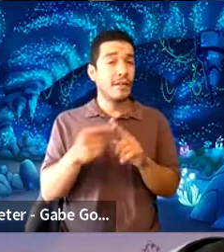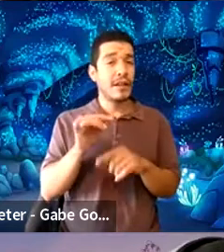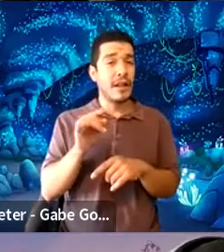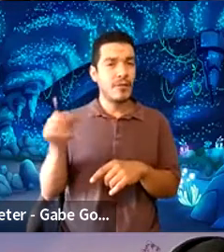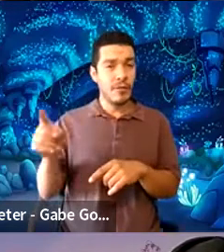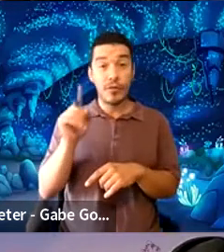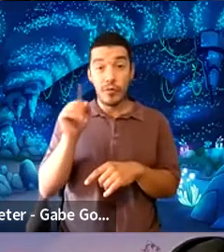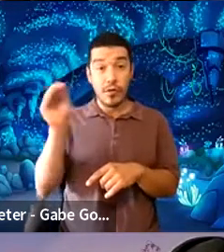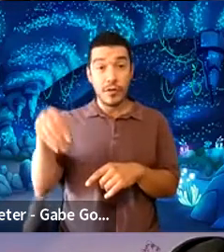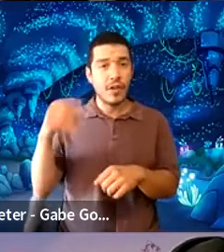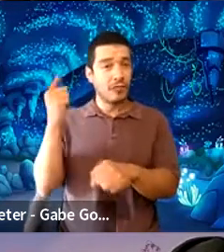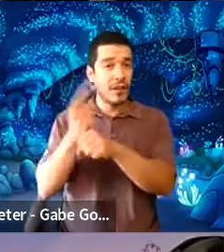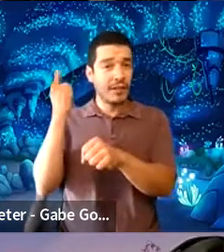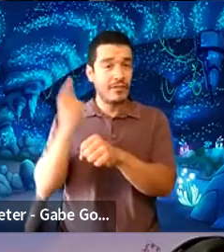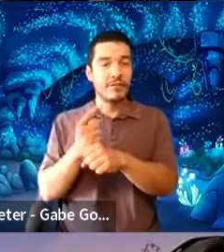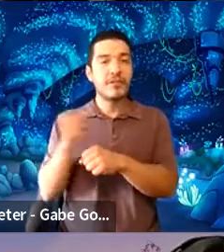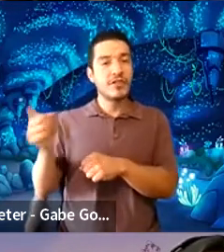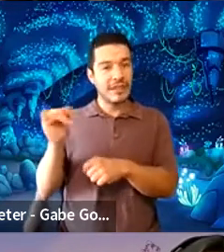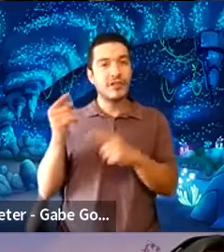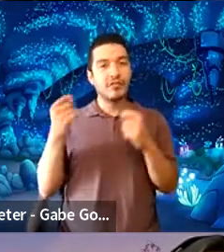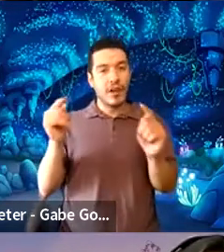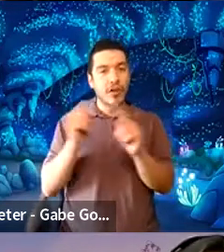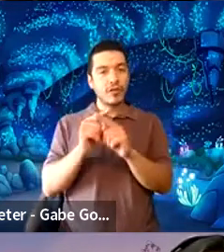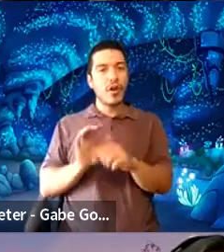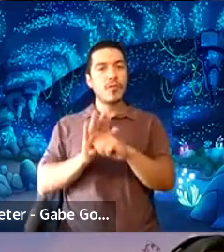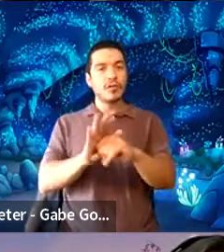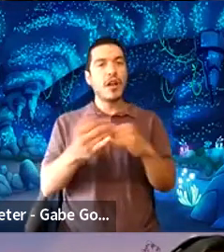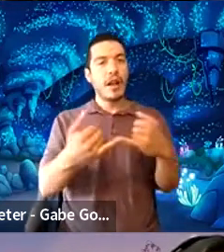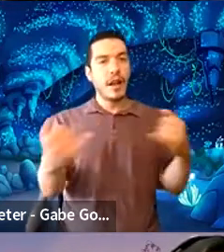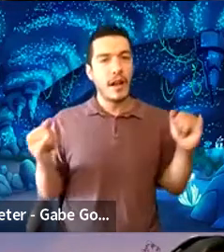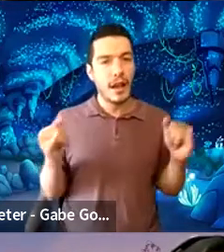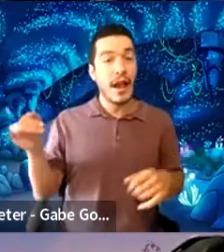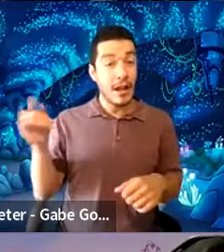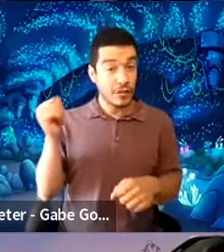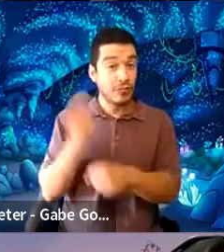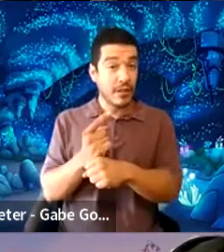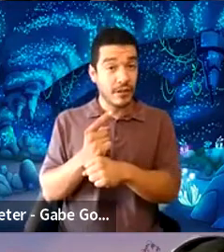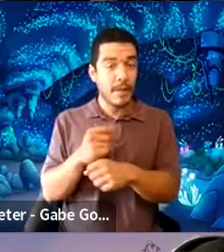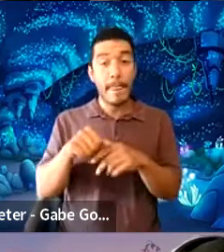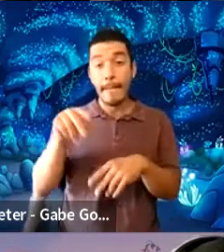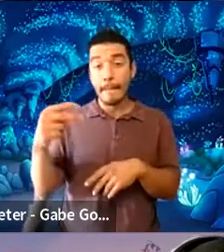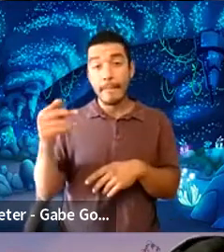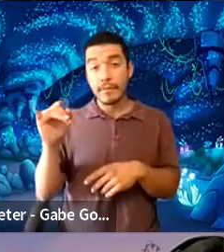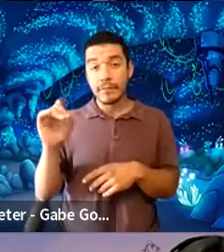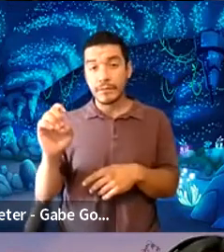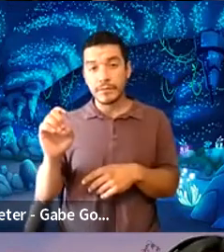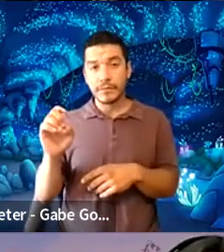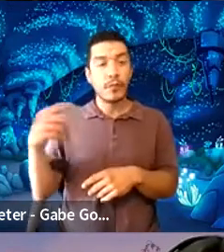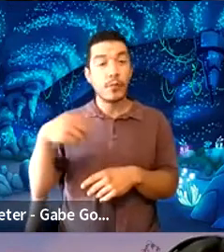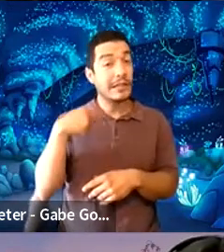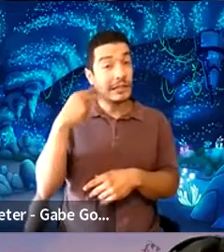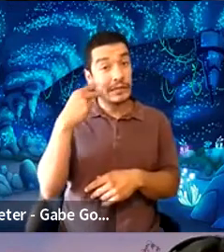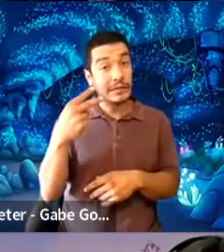she is 100% right. You know, she is trying to push boundaries and she's in the right. And in the second episode, we see